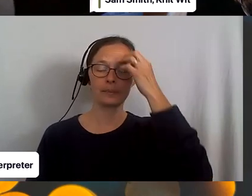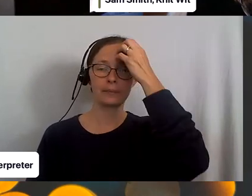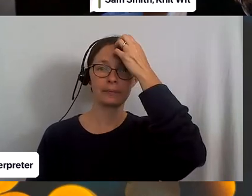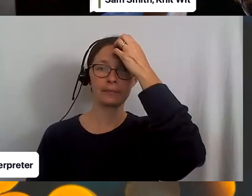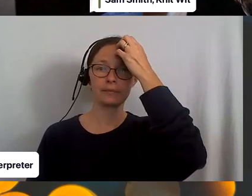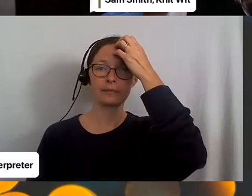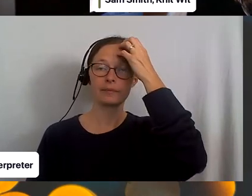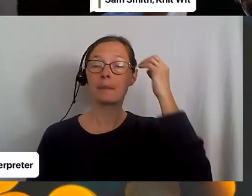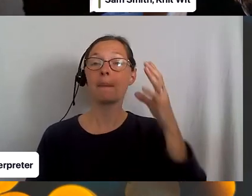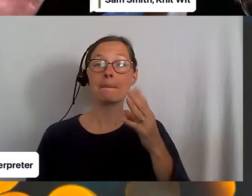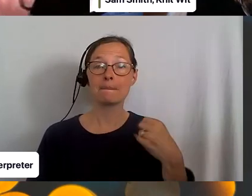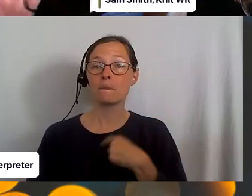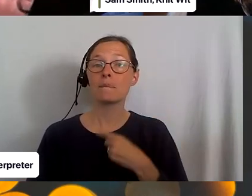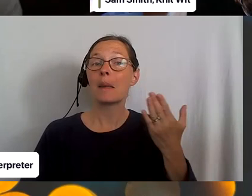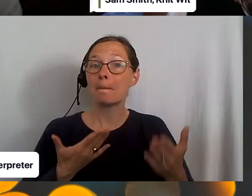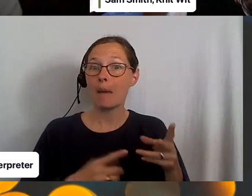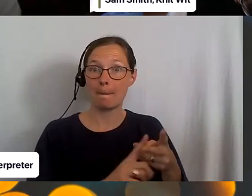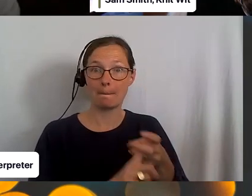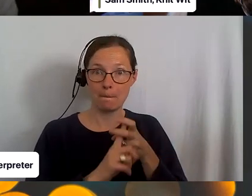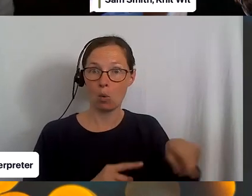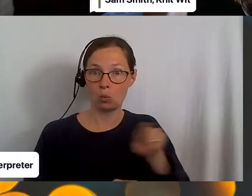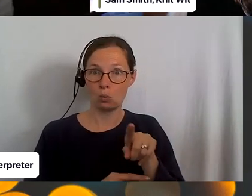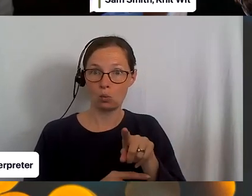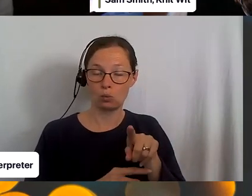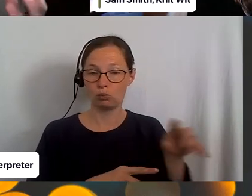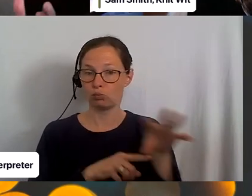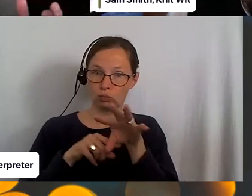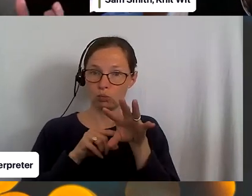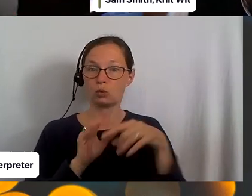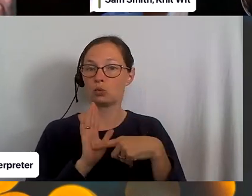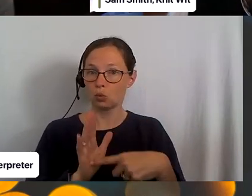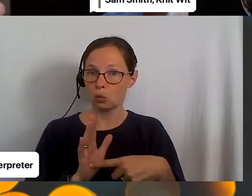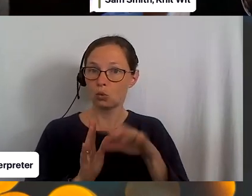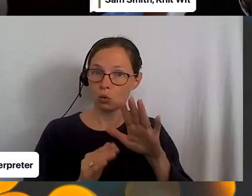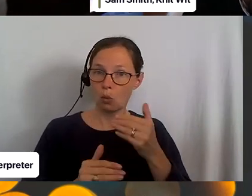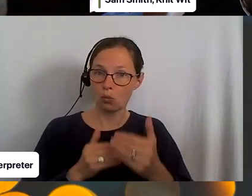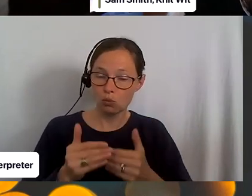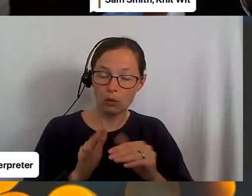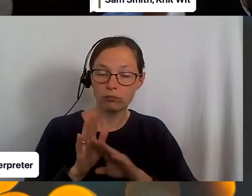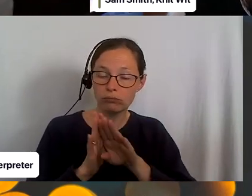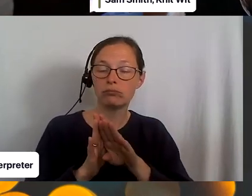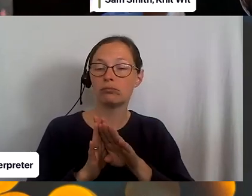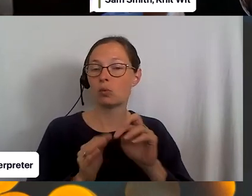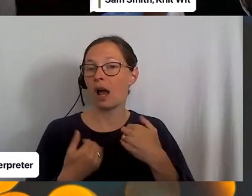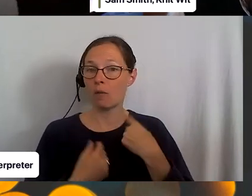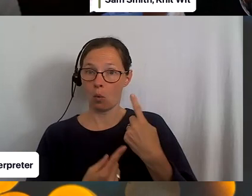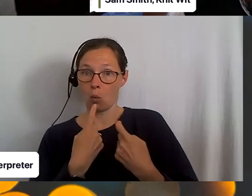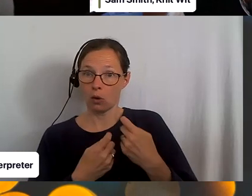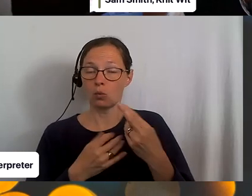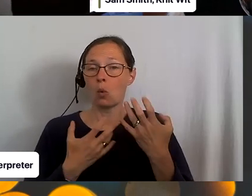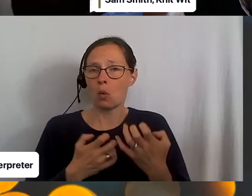In addition, also, we may be pulling you in to show progress, or if you have questions or need some like technical fine tuning, Sam